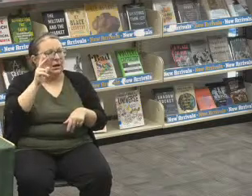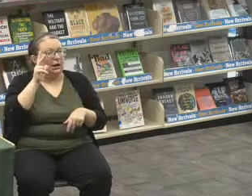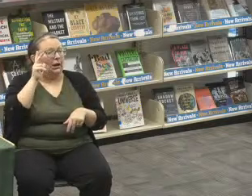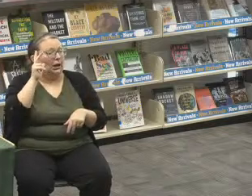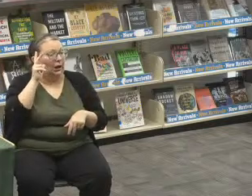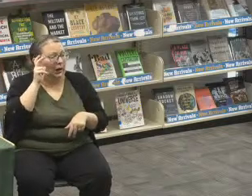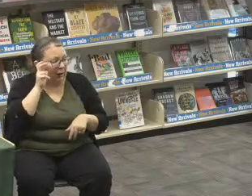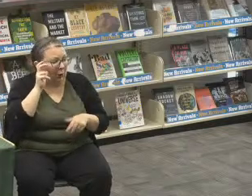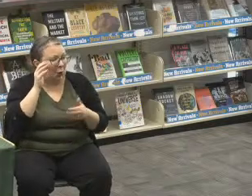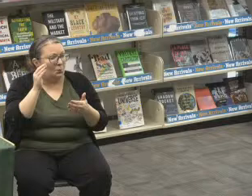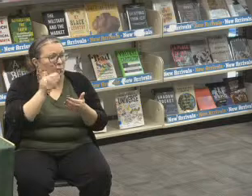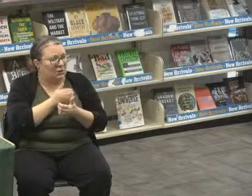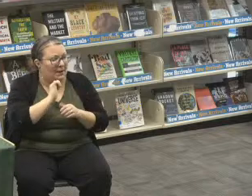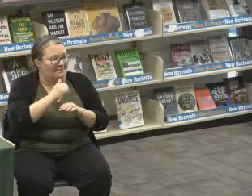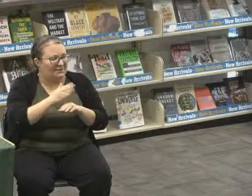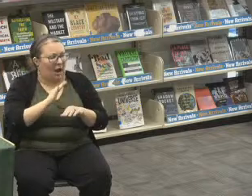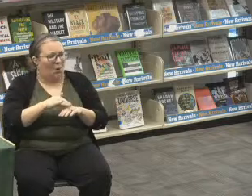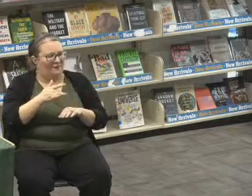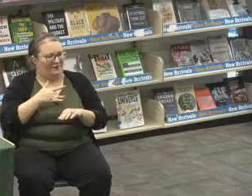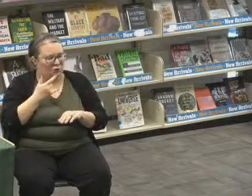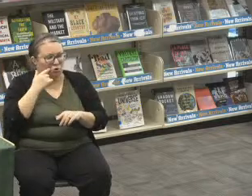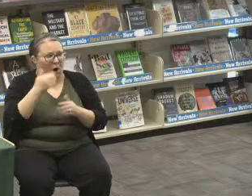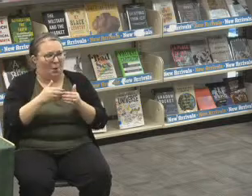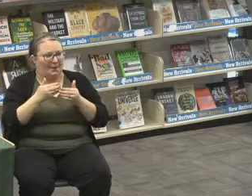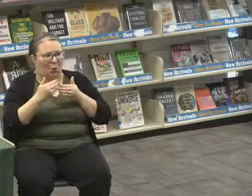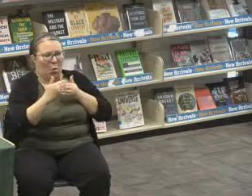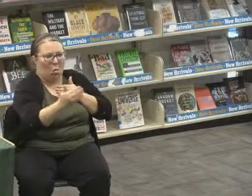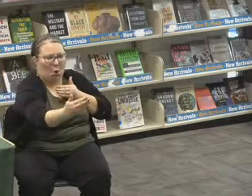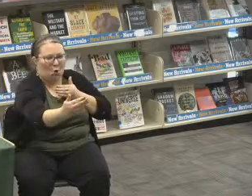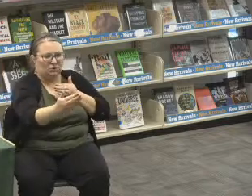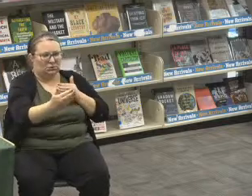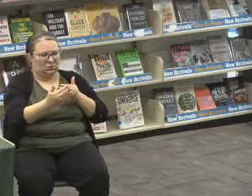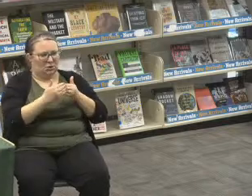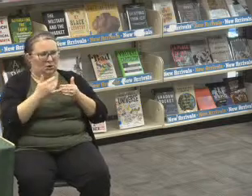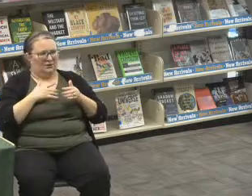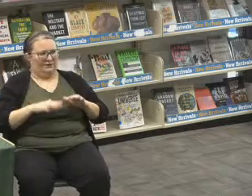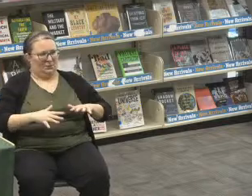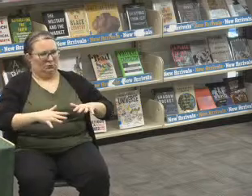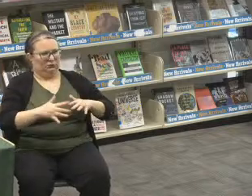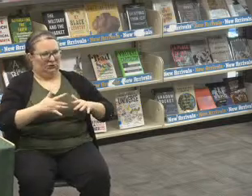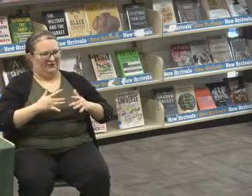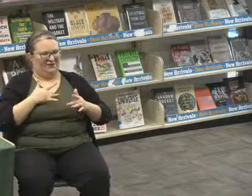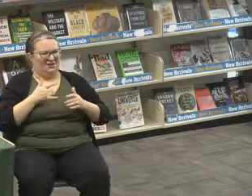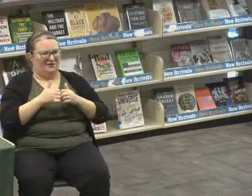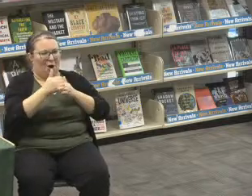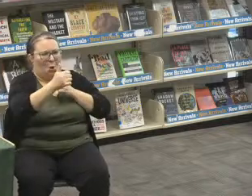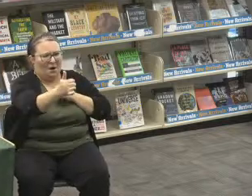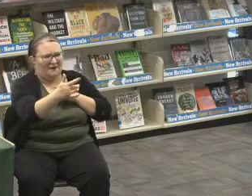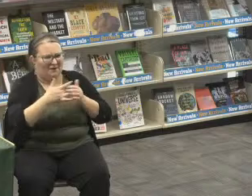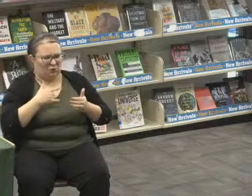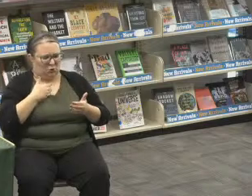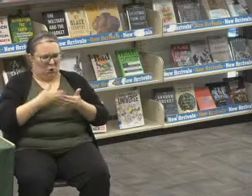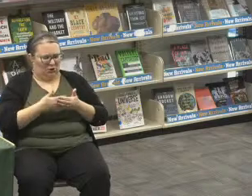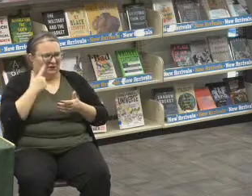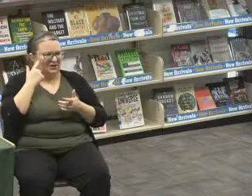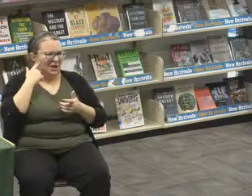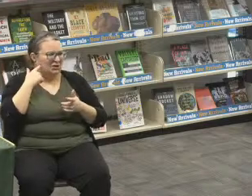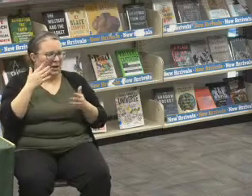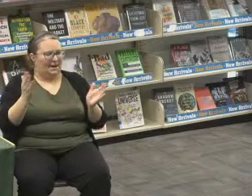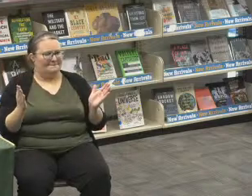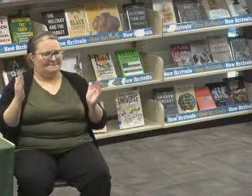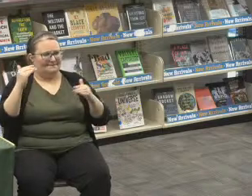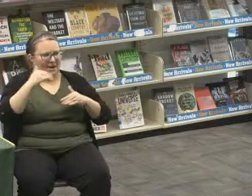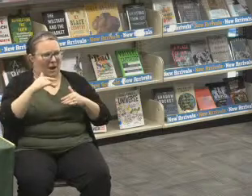by how it feels. You know how close you are to it or how far away from something you are. You know if it sounds like a hollow box